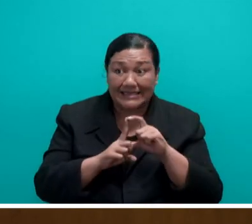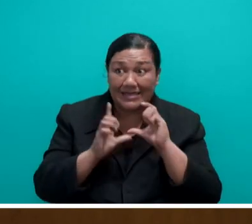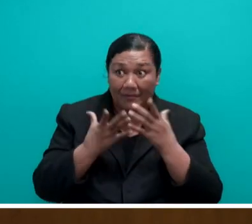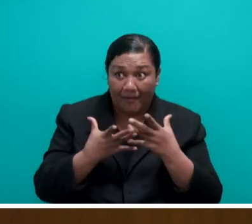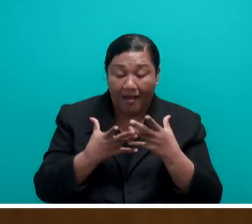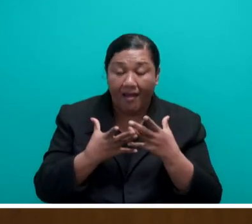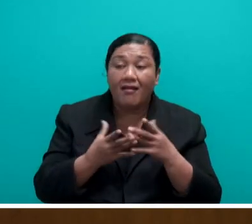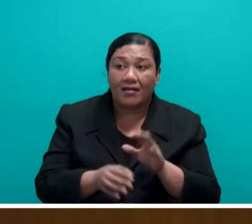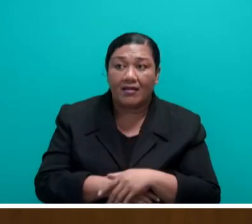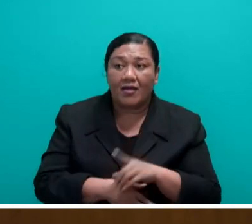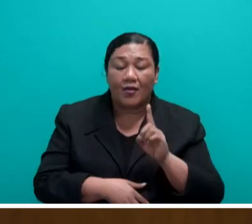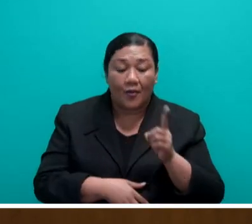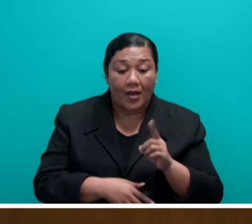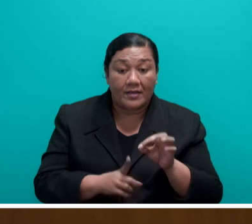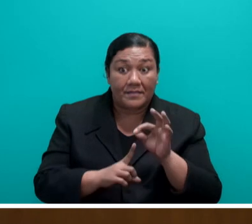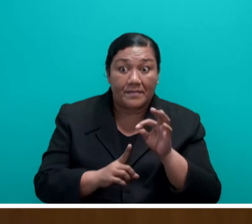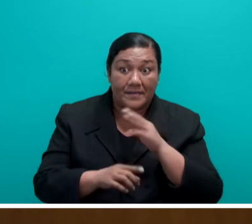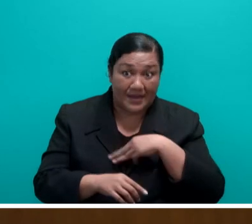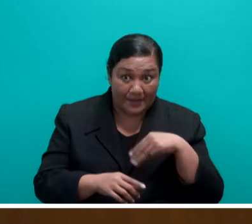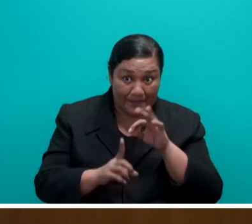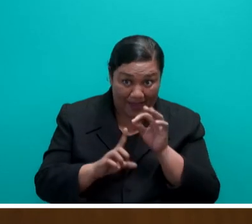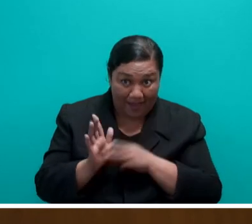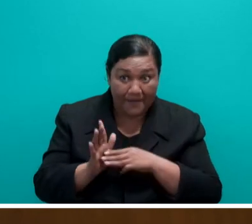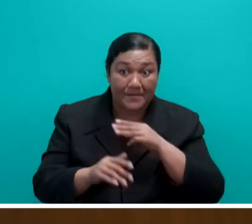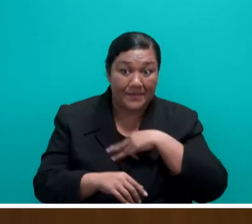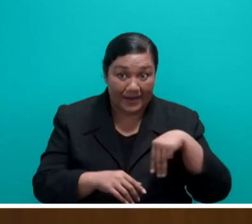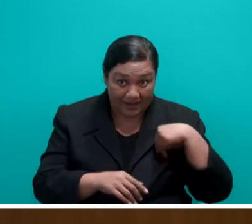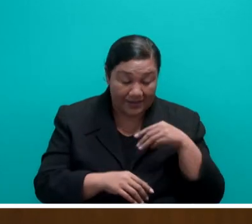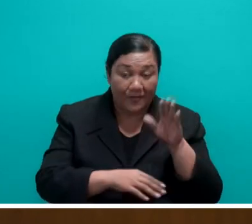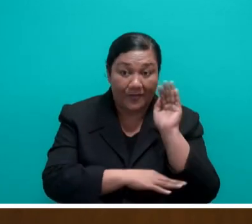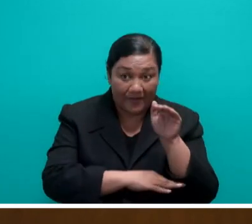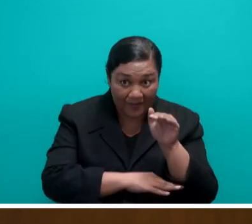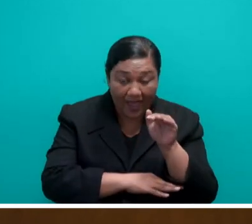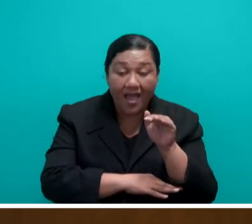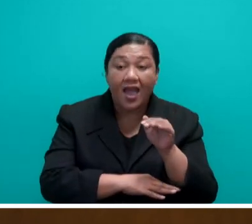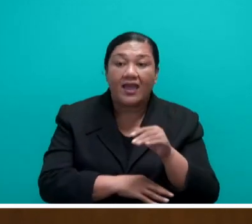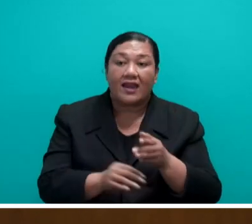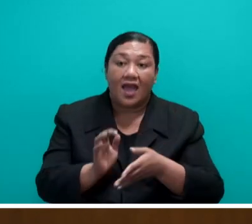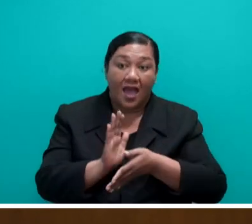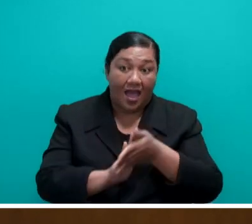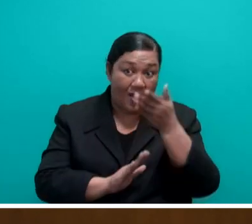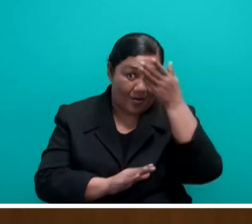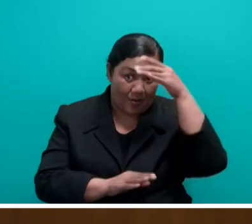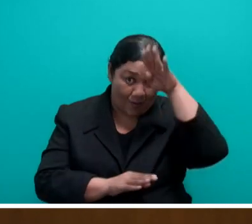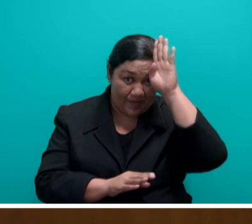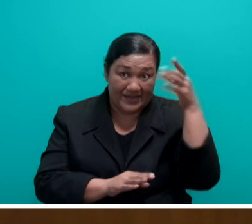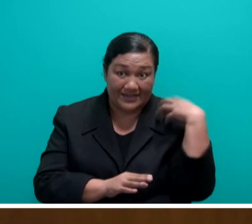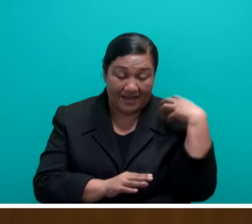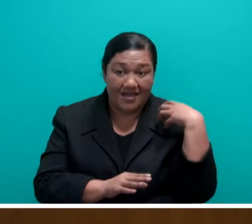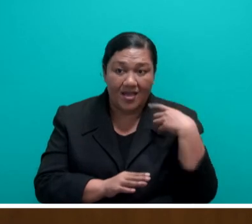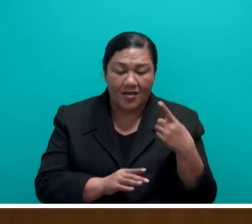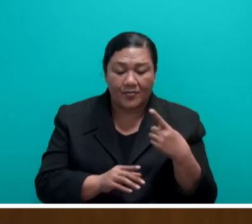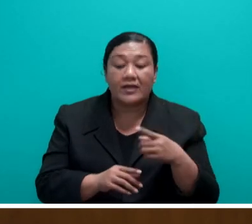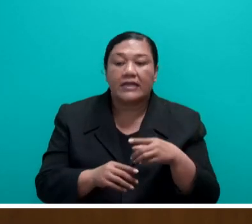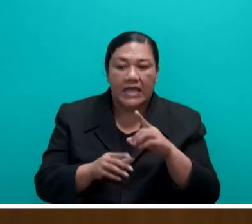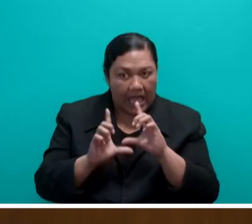Prime Minister, the Ministry of Foreign Affairs, and the Australian High Commission, agreed on a range of development priorities to